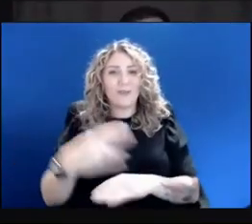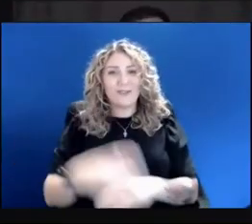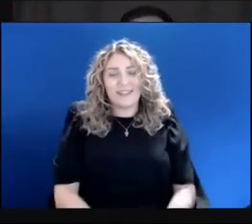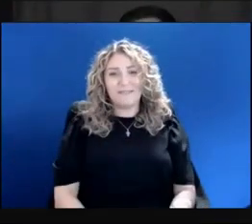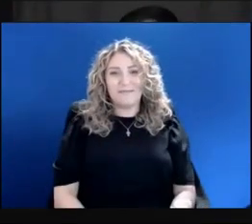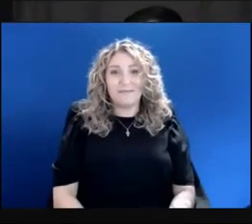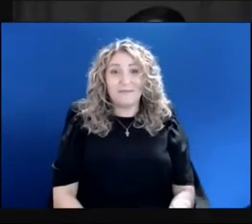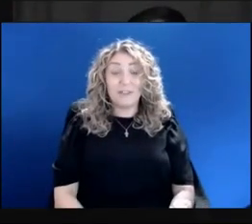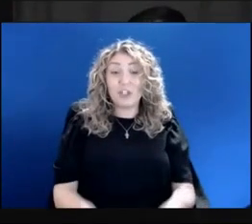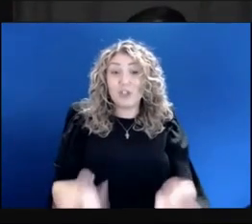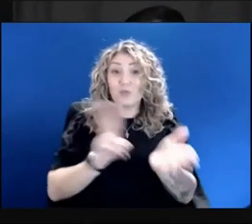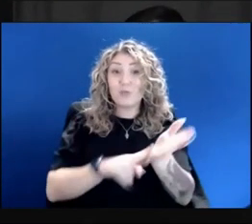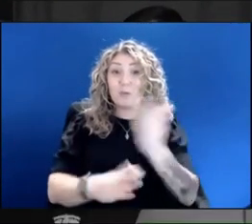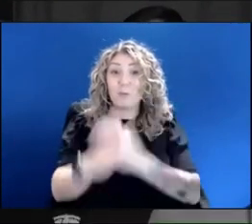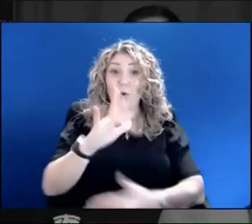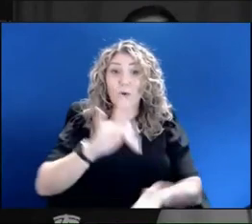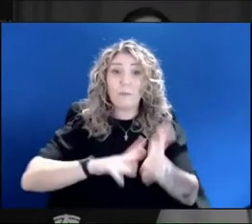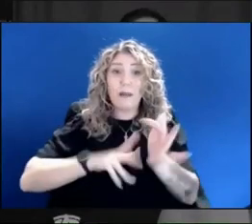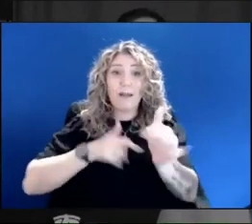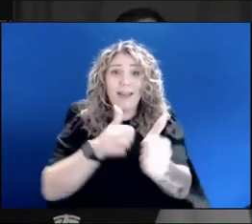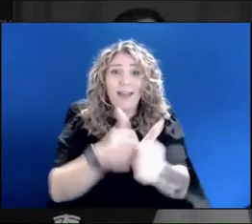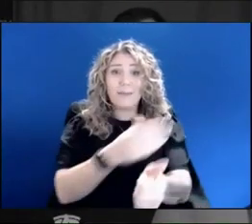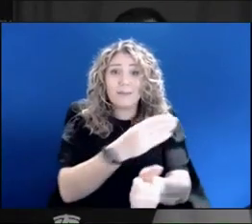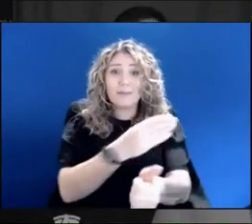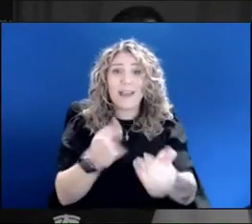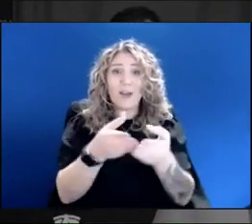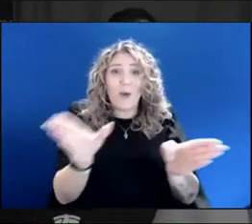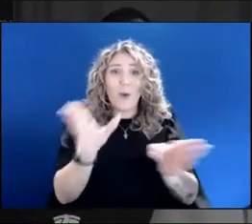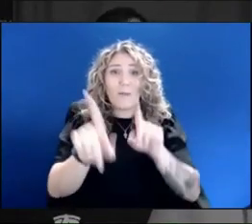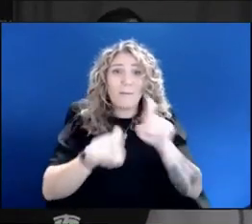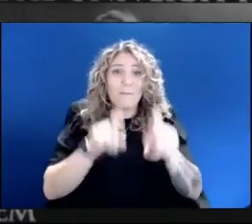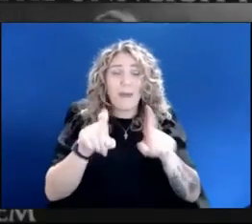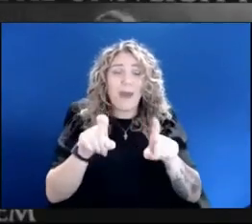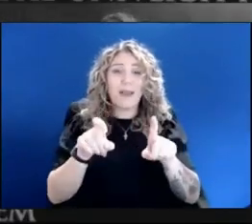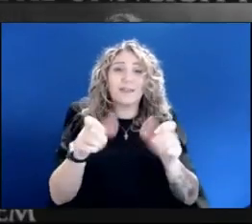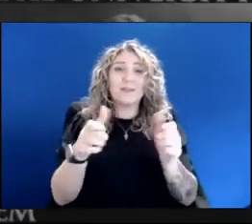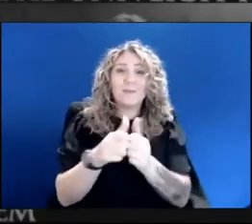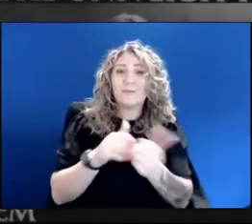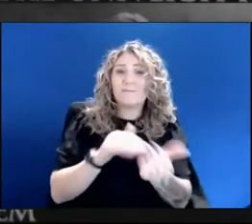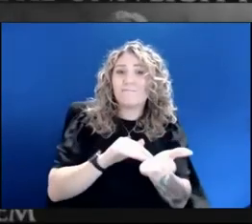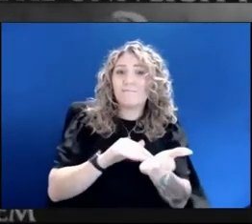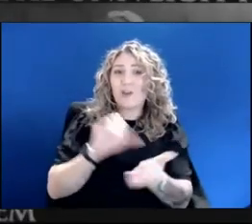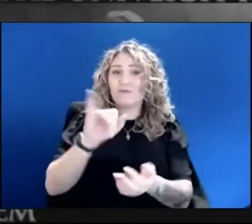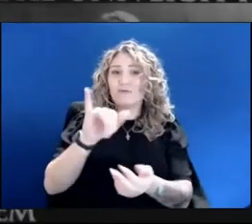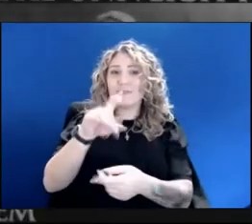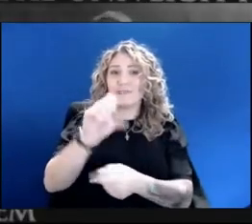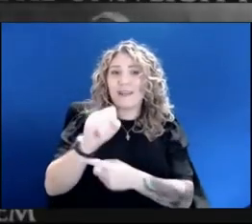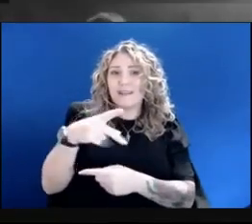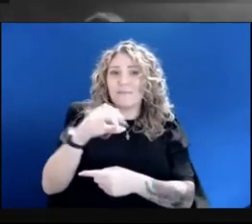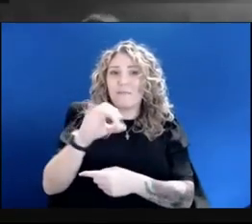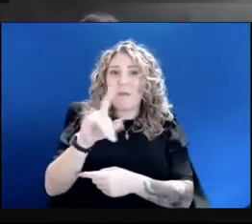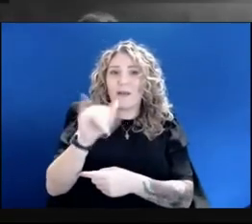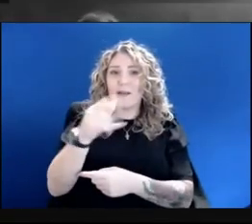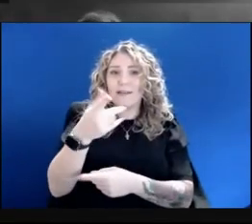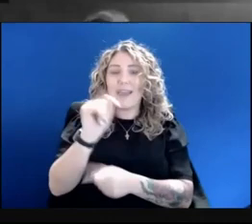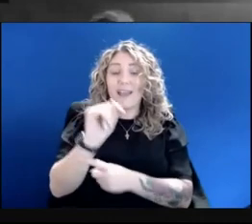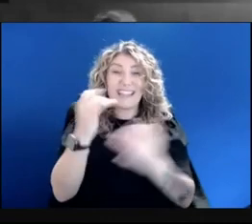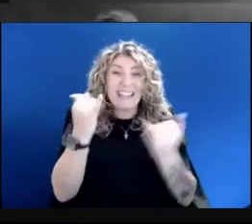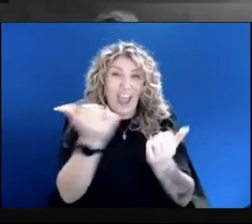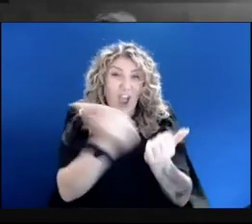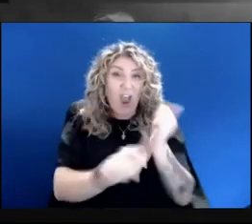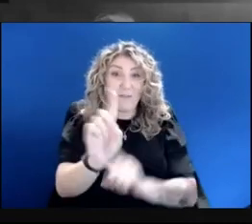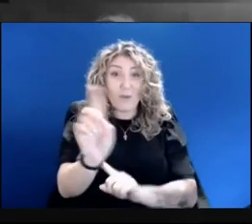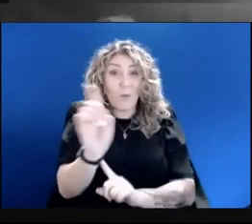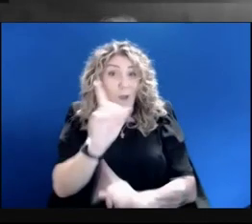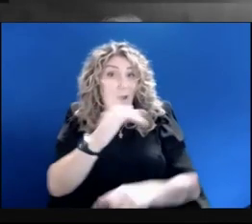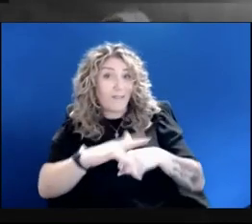Subscribe to our Morning Medical Update and Open Mics with Dr. Stites podcasts. Now everywhere podcasts are available.